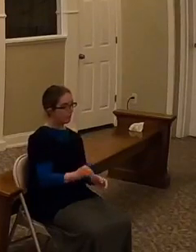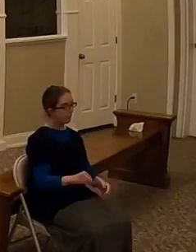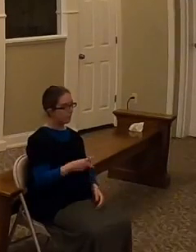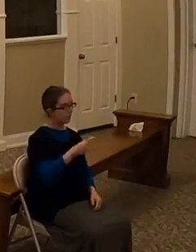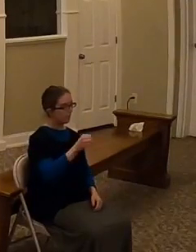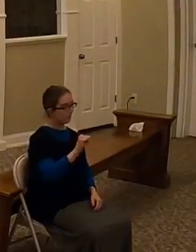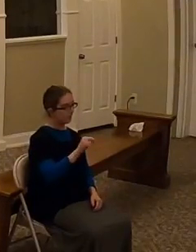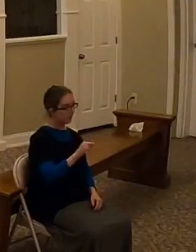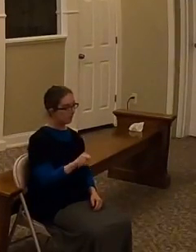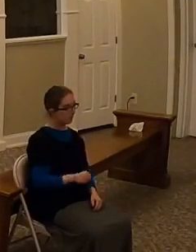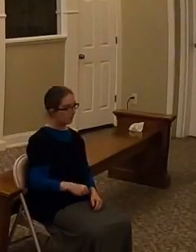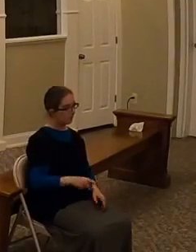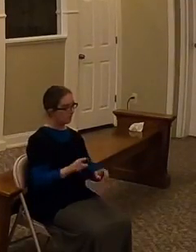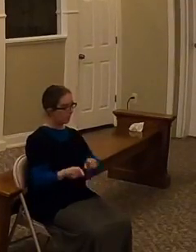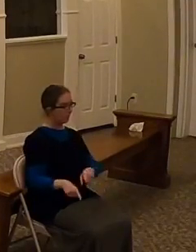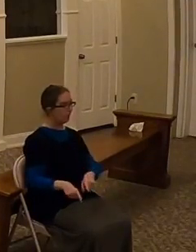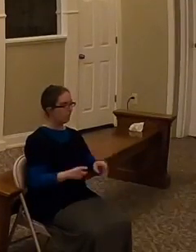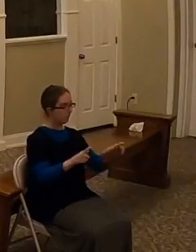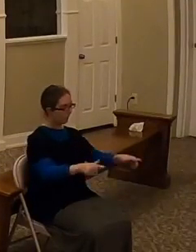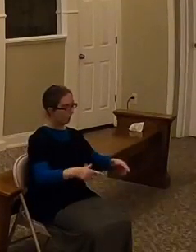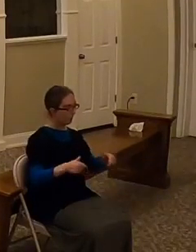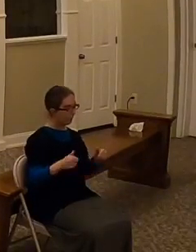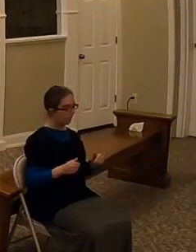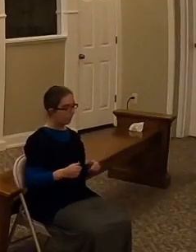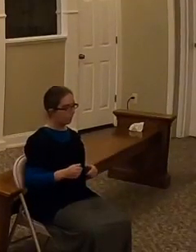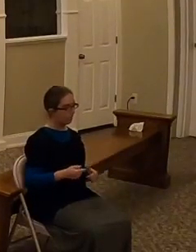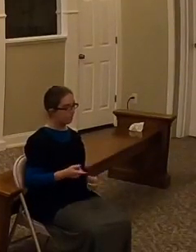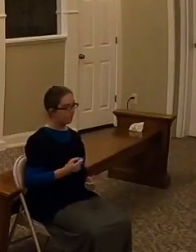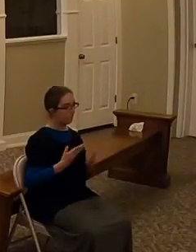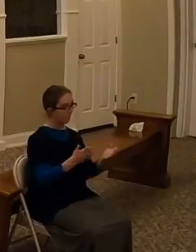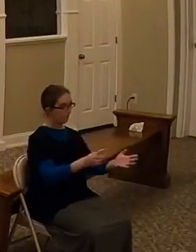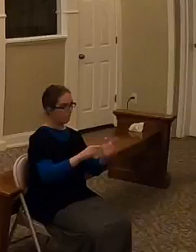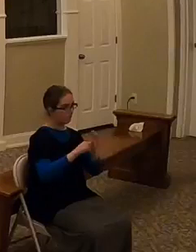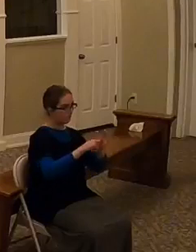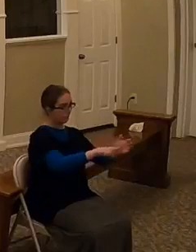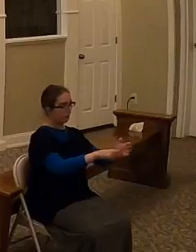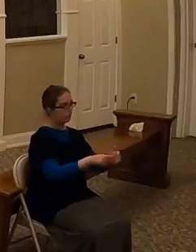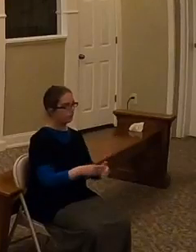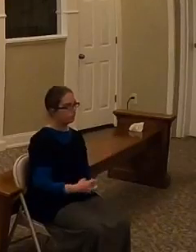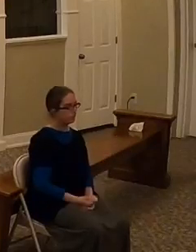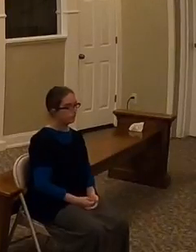Hallelujah. And as long as I keep my eye, let me give you an example.